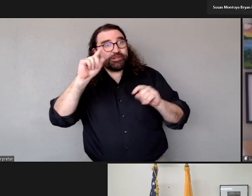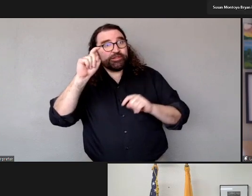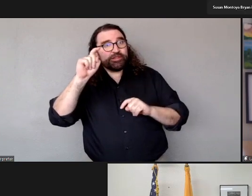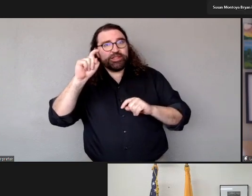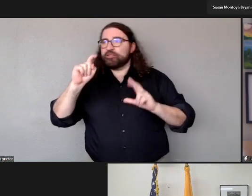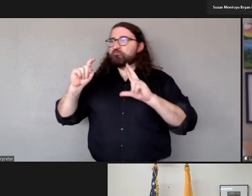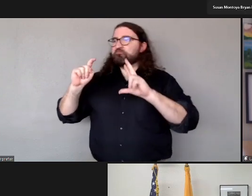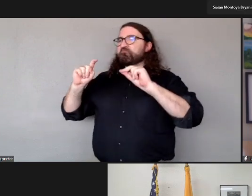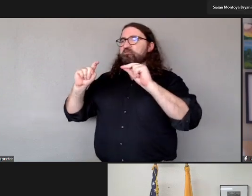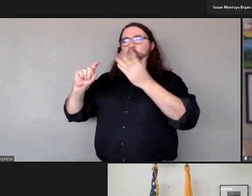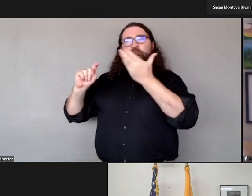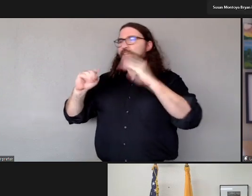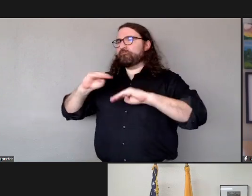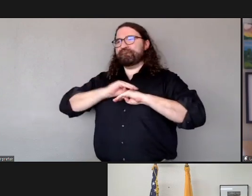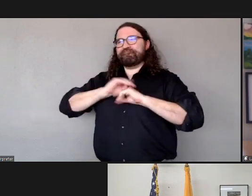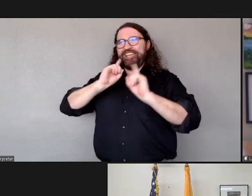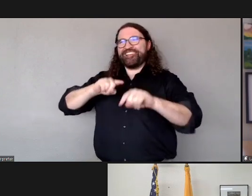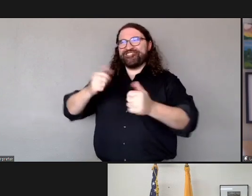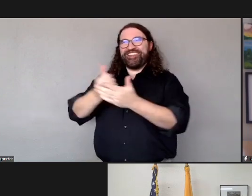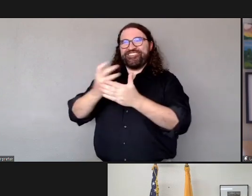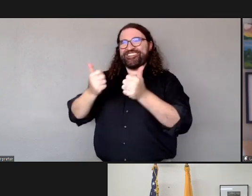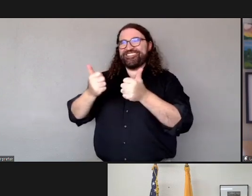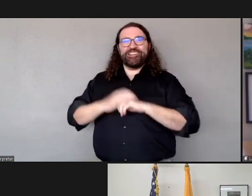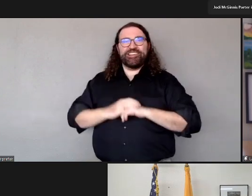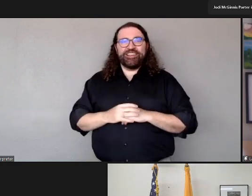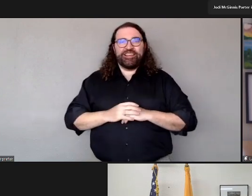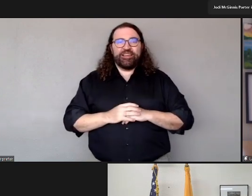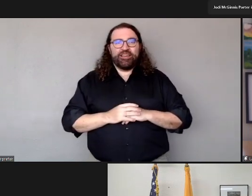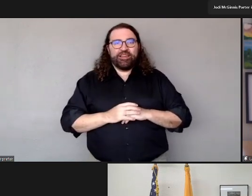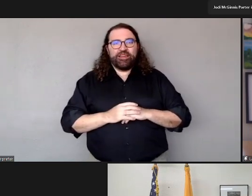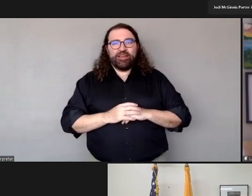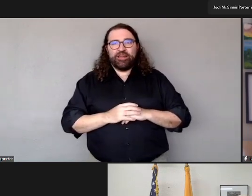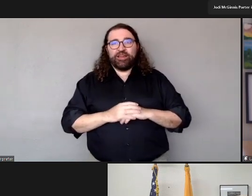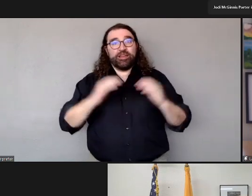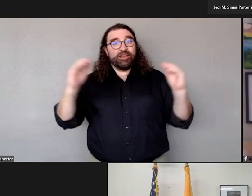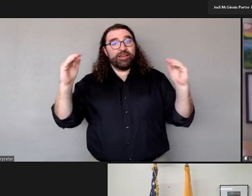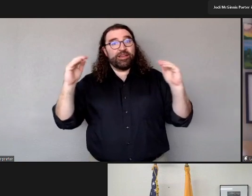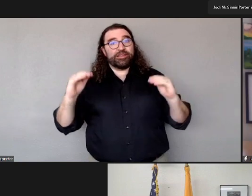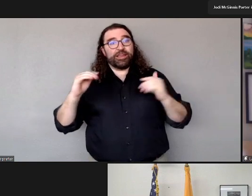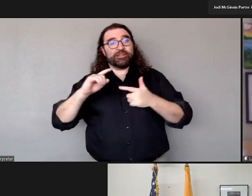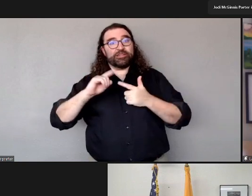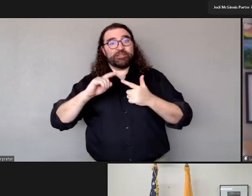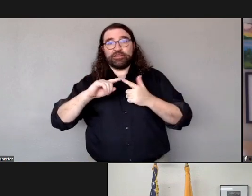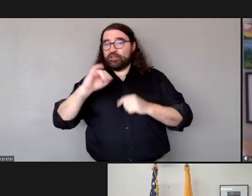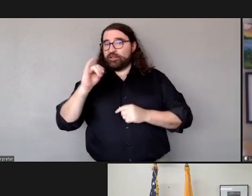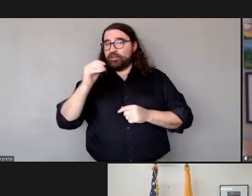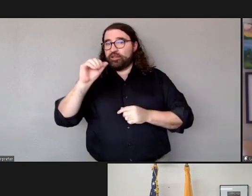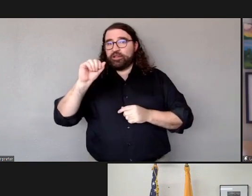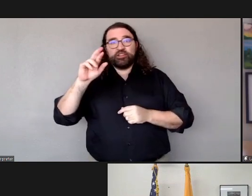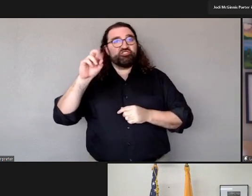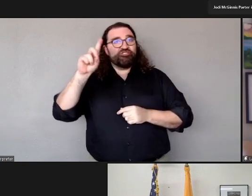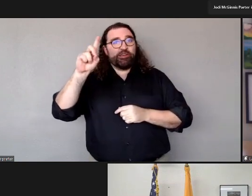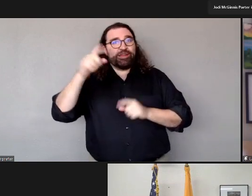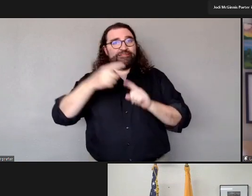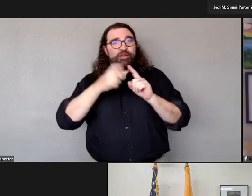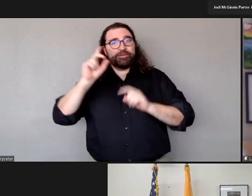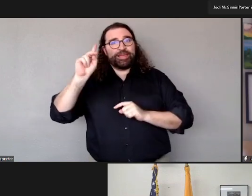No, thank you. That answered my questions. Okay, next we'll go to Jared